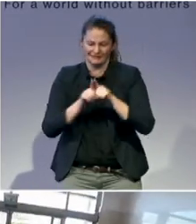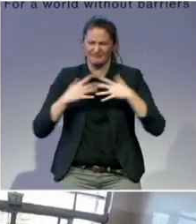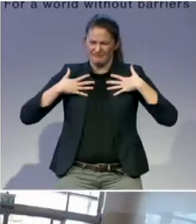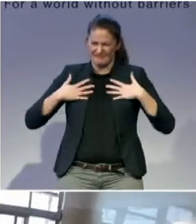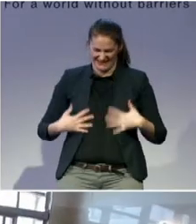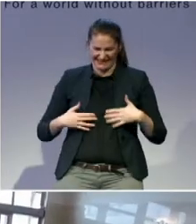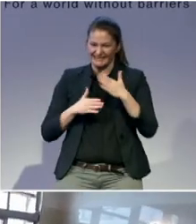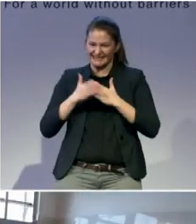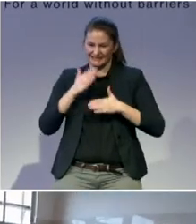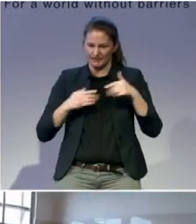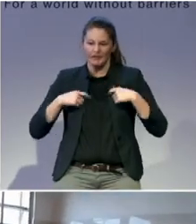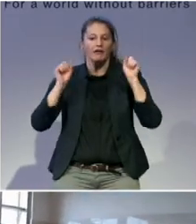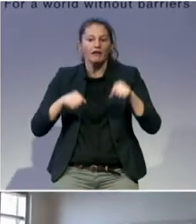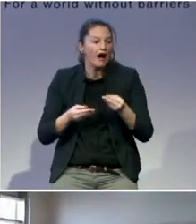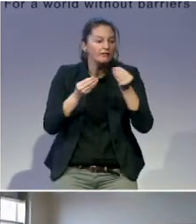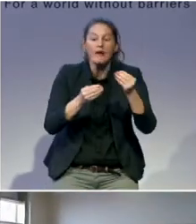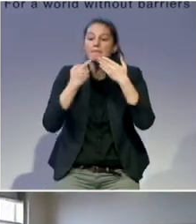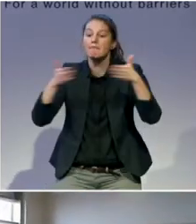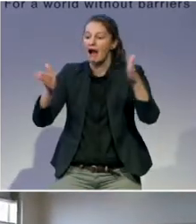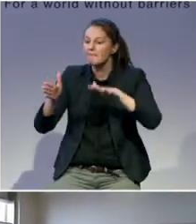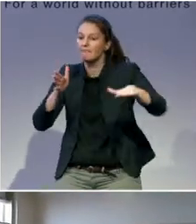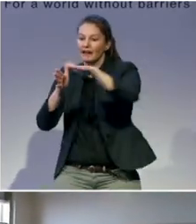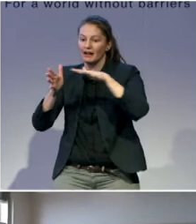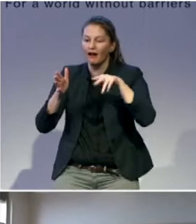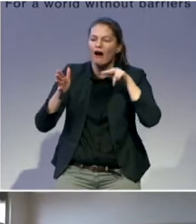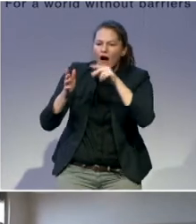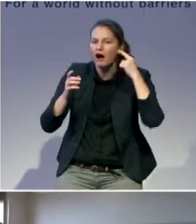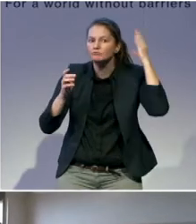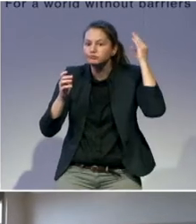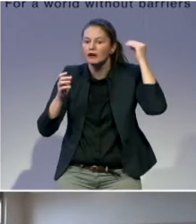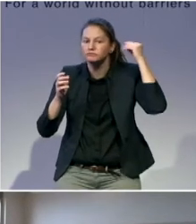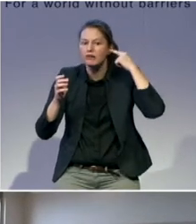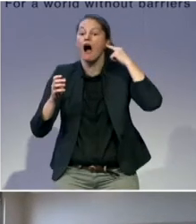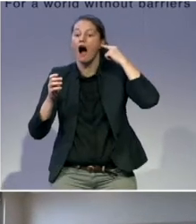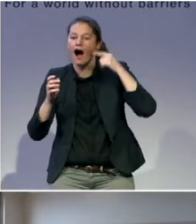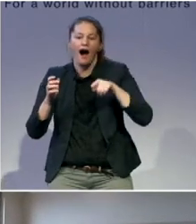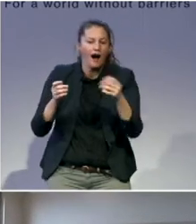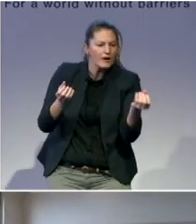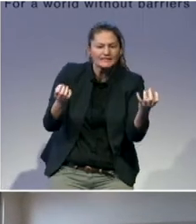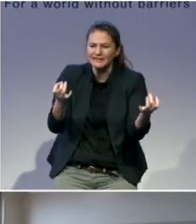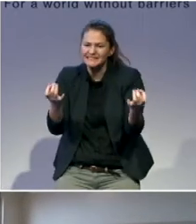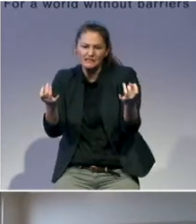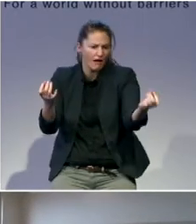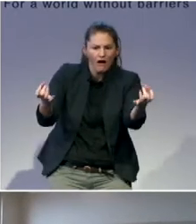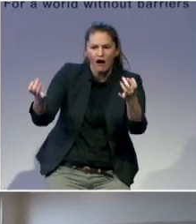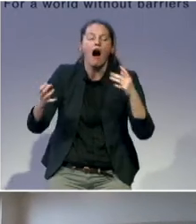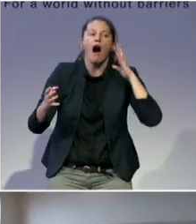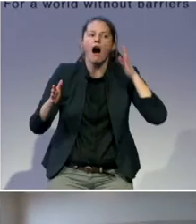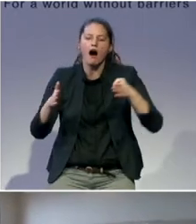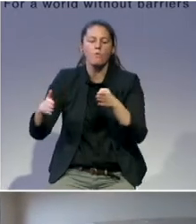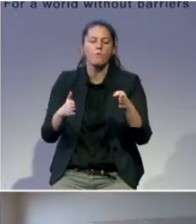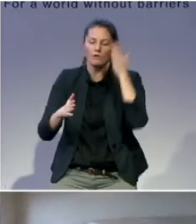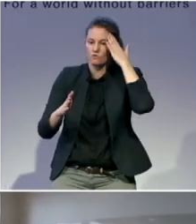public surroundings using audio signs and pre-placed beacons. As of 2018, Step Here has placed more